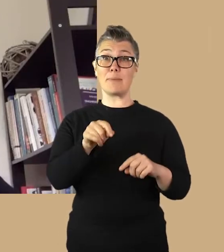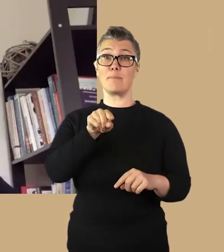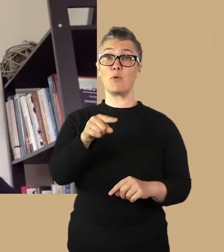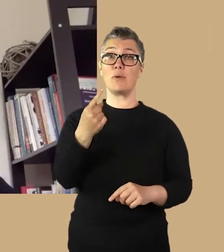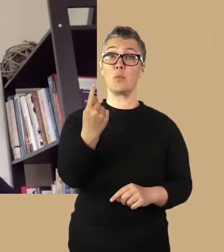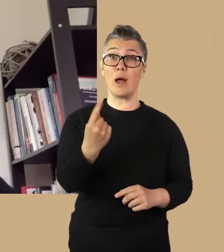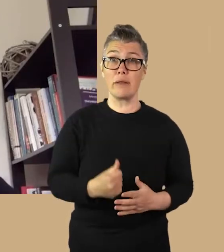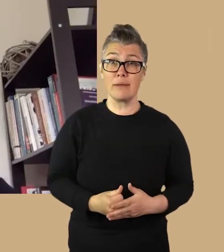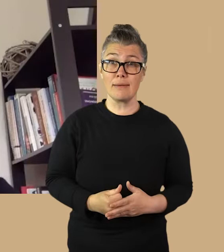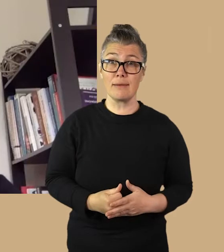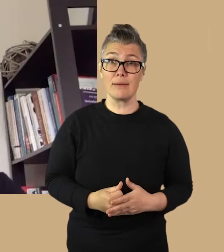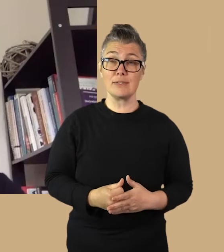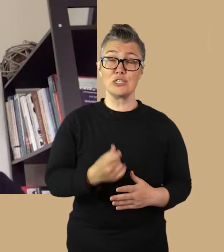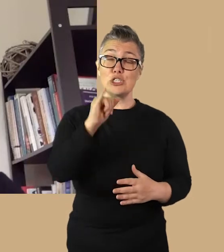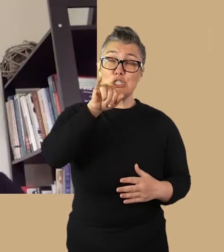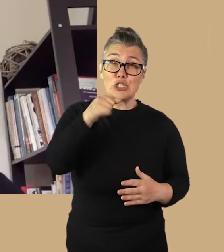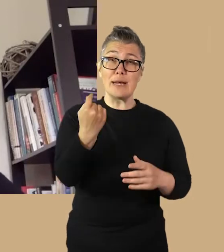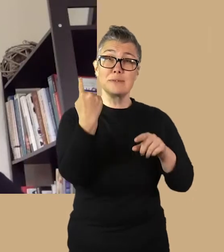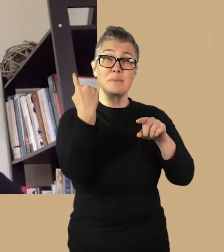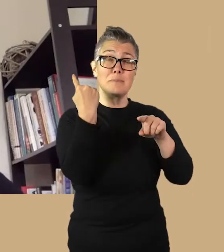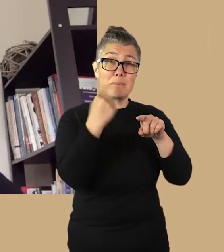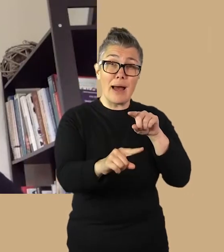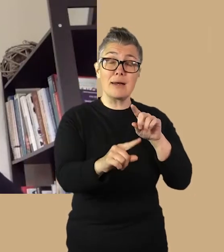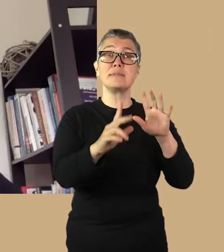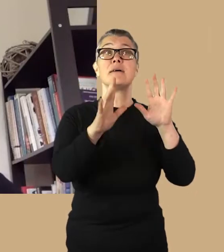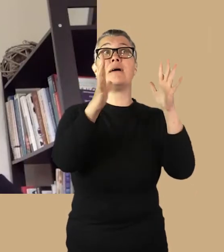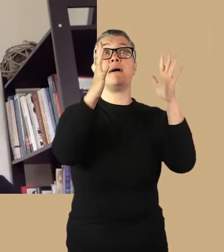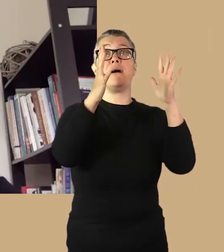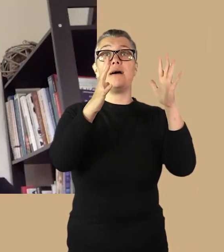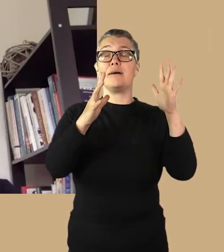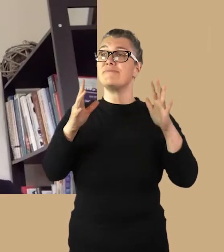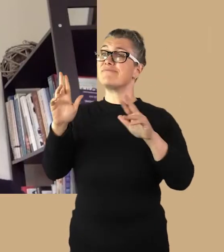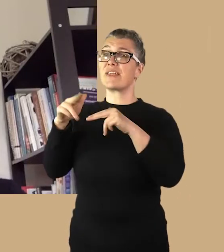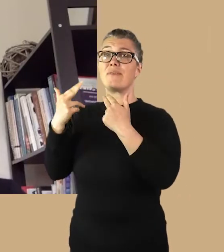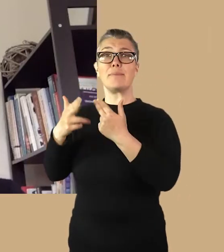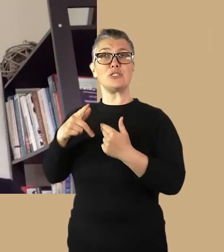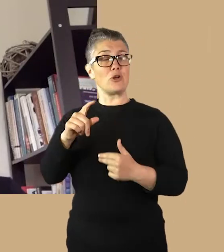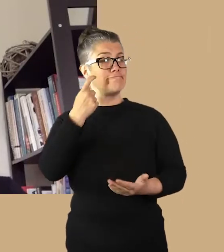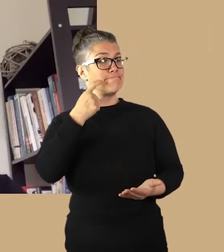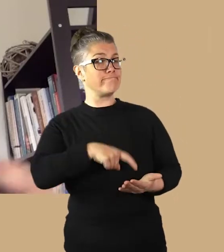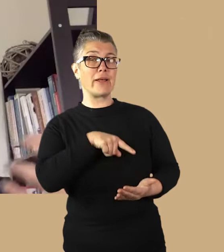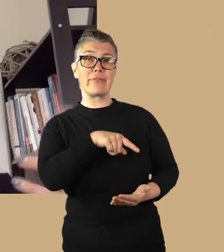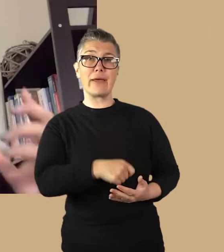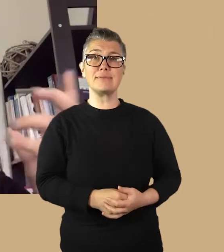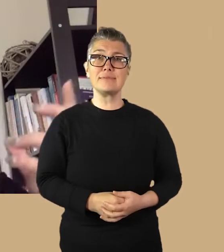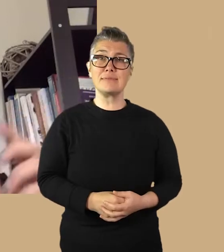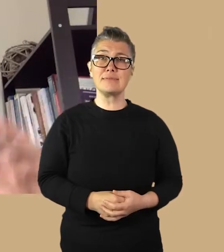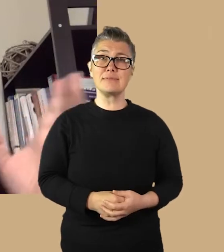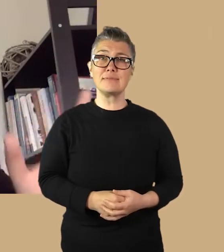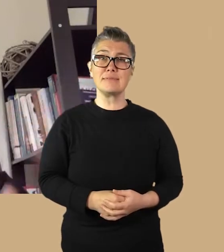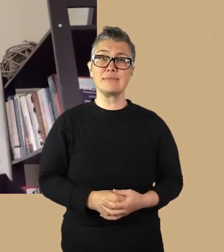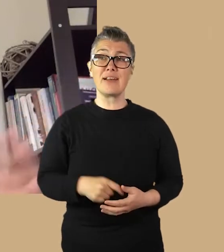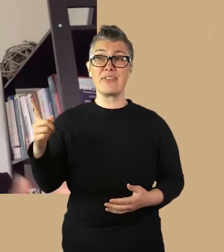know, a 0.1, how big of an achievement that could be, as opposed to their family just listening